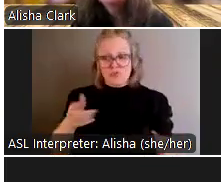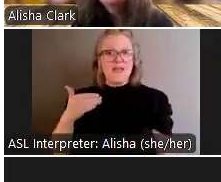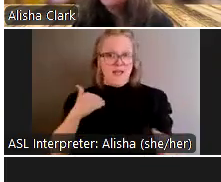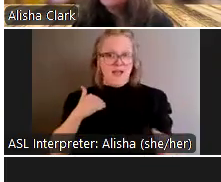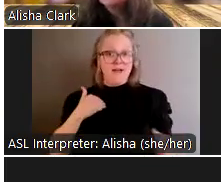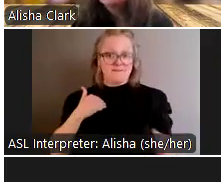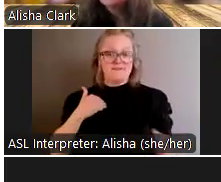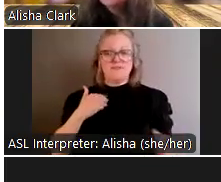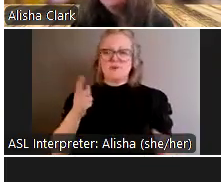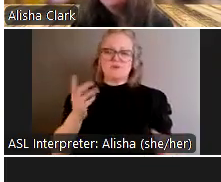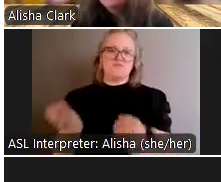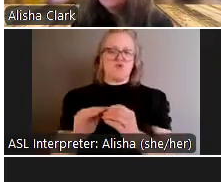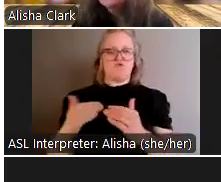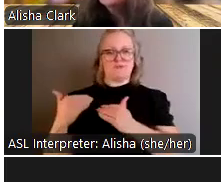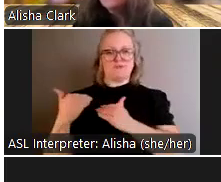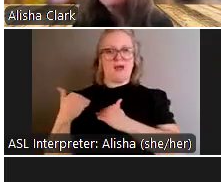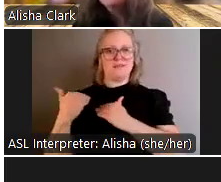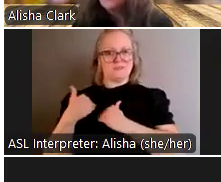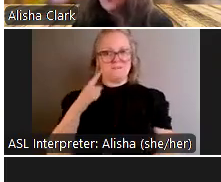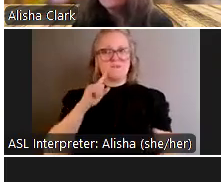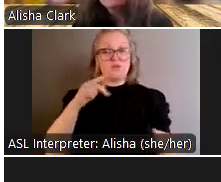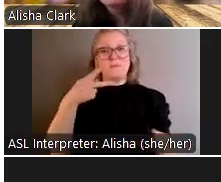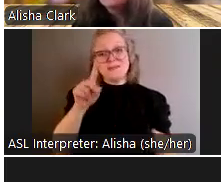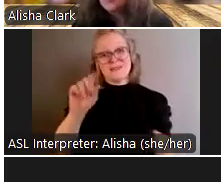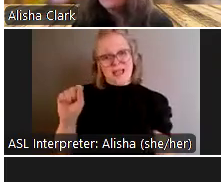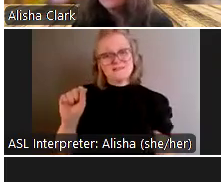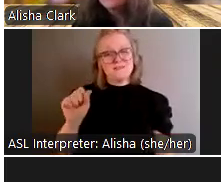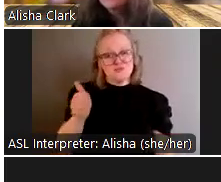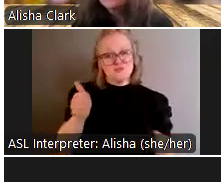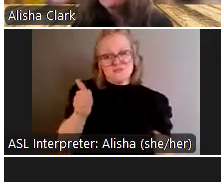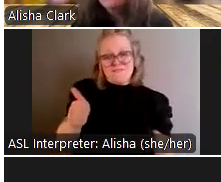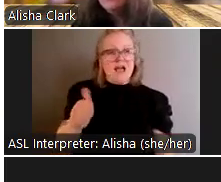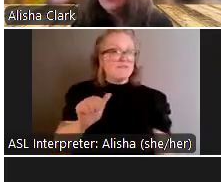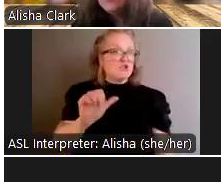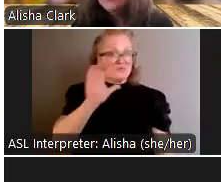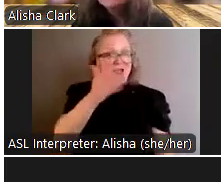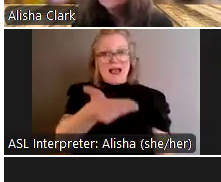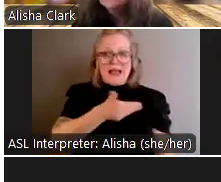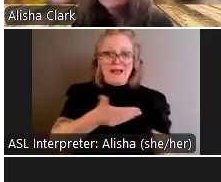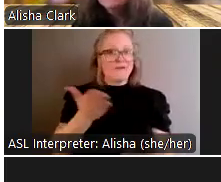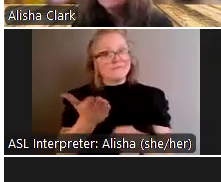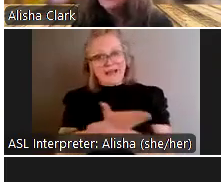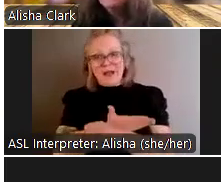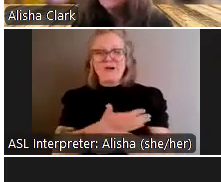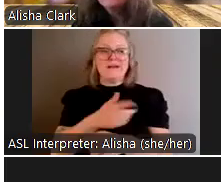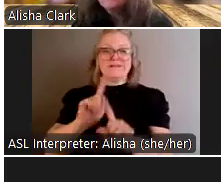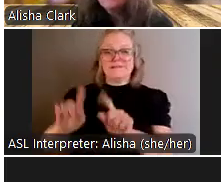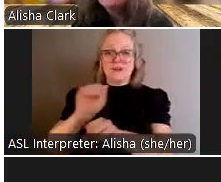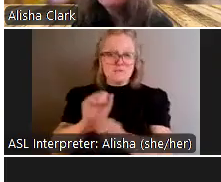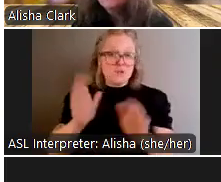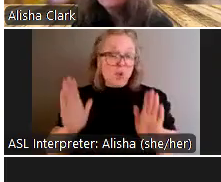there is a lot more responsibility with this, right? Hiring, firing employees, keeping up